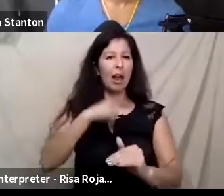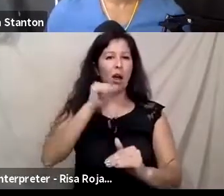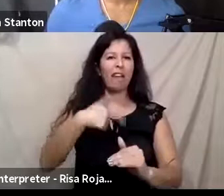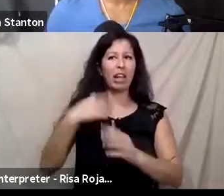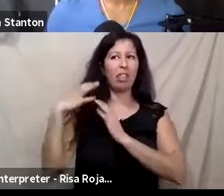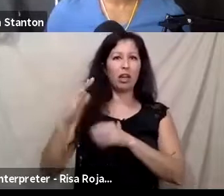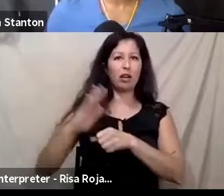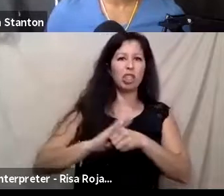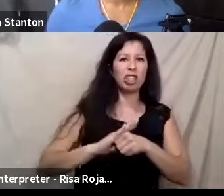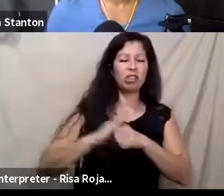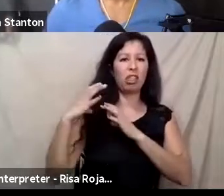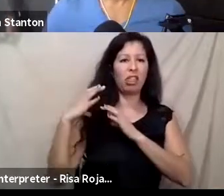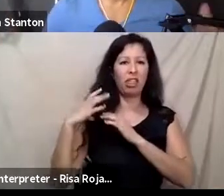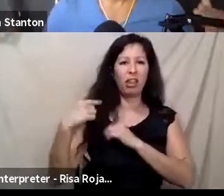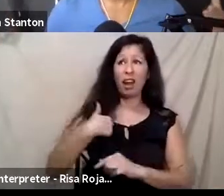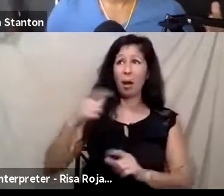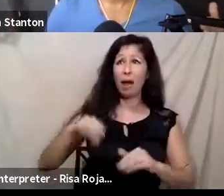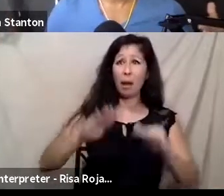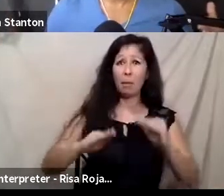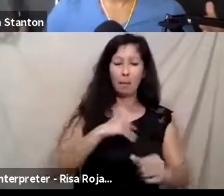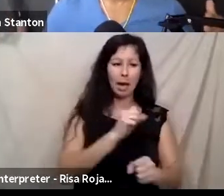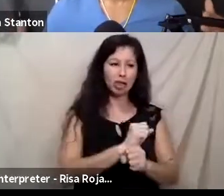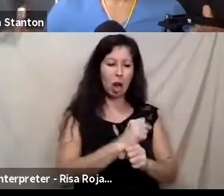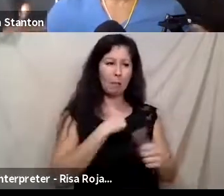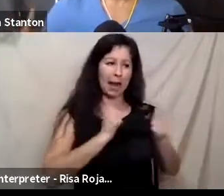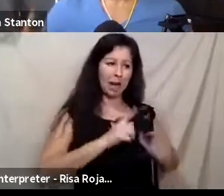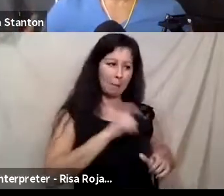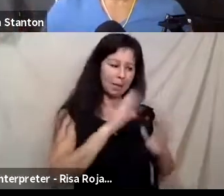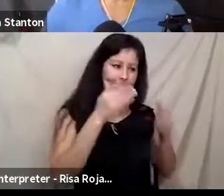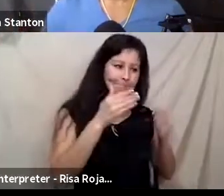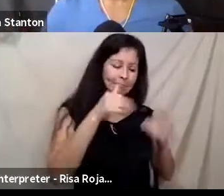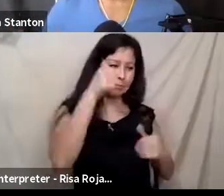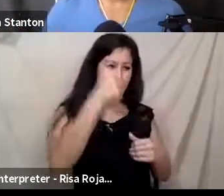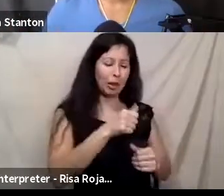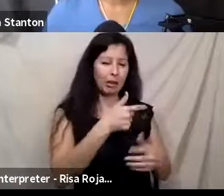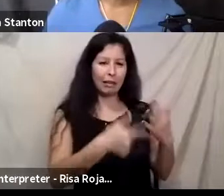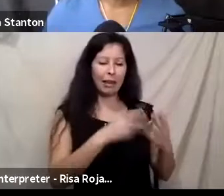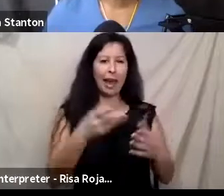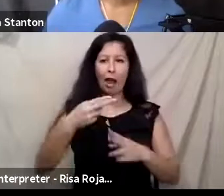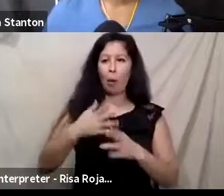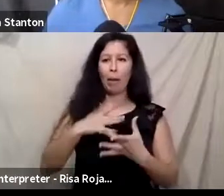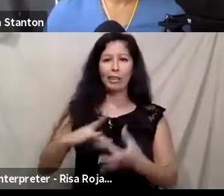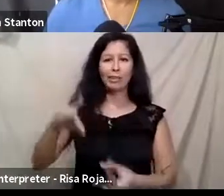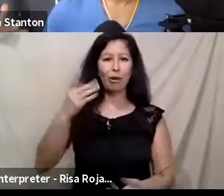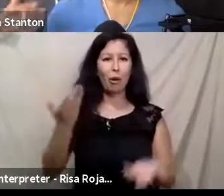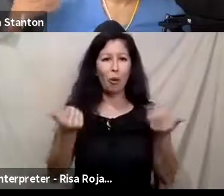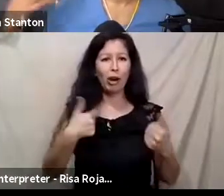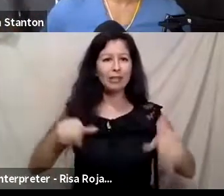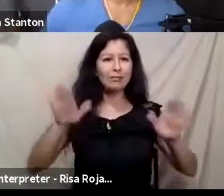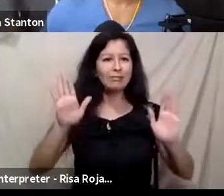that pressure and that weight of like balancing out your job security and like the weight of your soul and